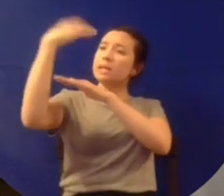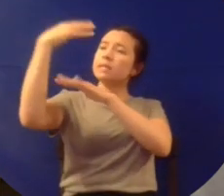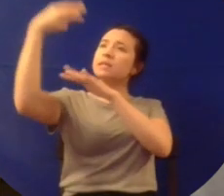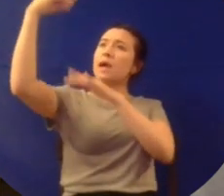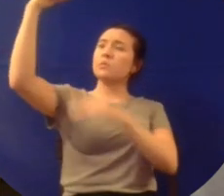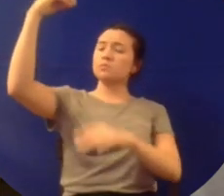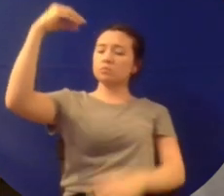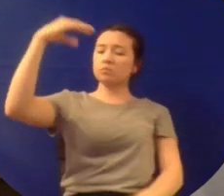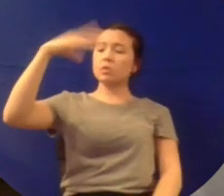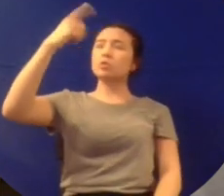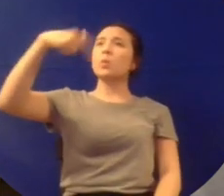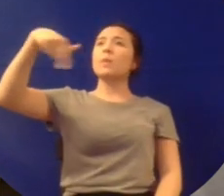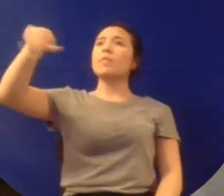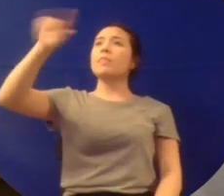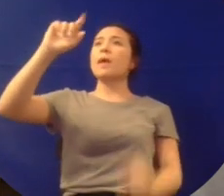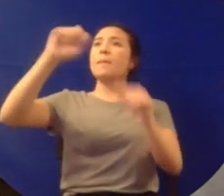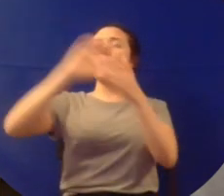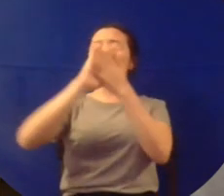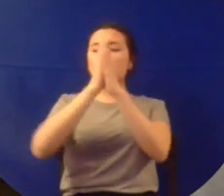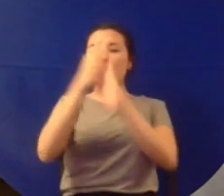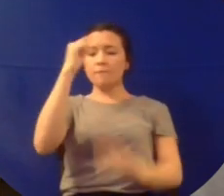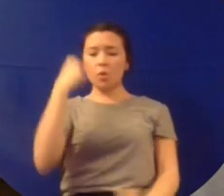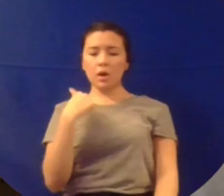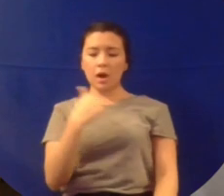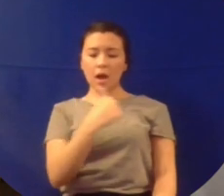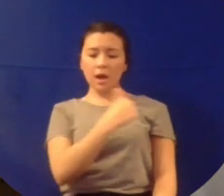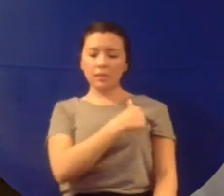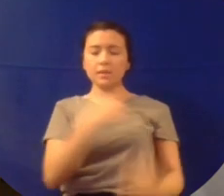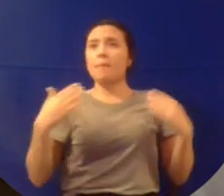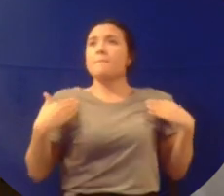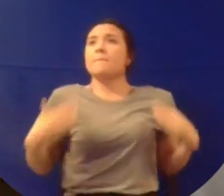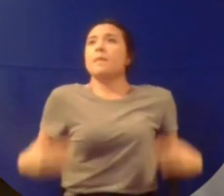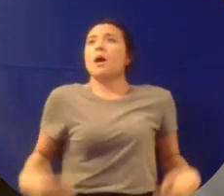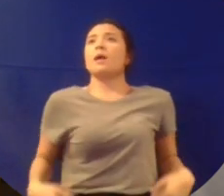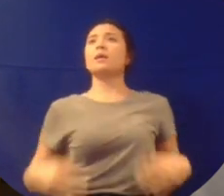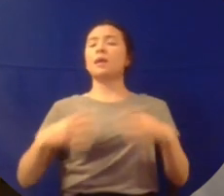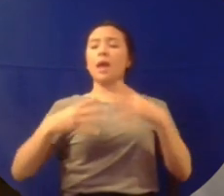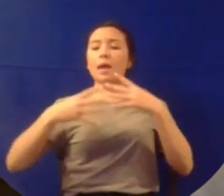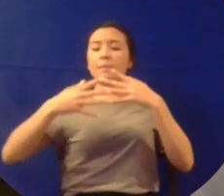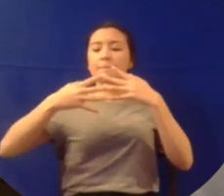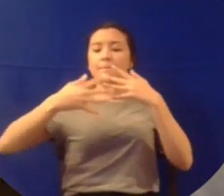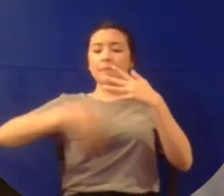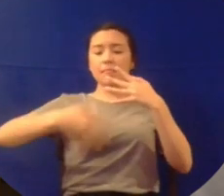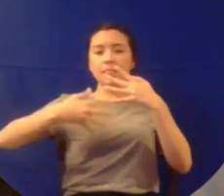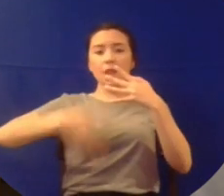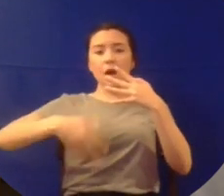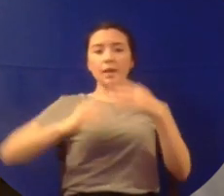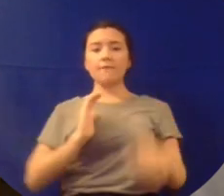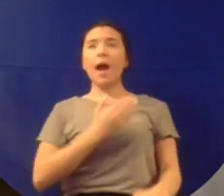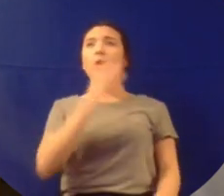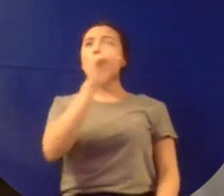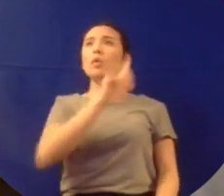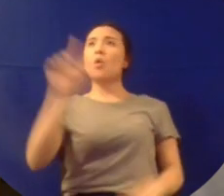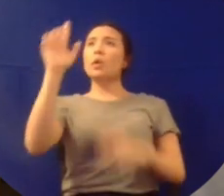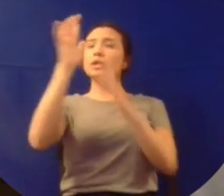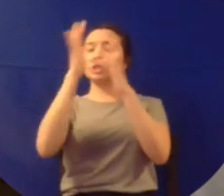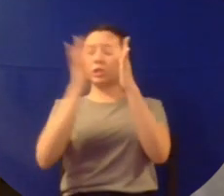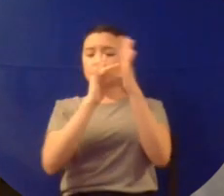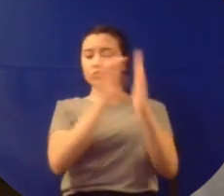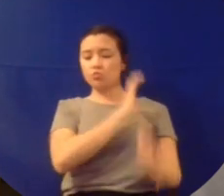sending down your Spirit upon them like the dewfall, so that they may become for us the body and